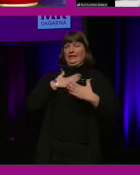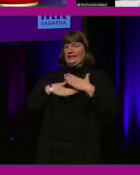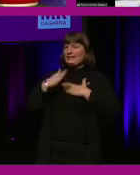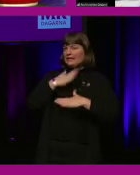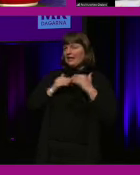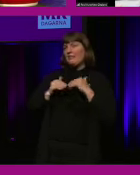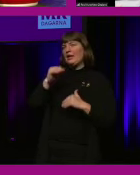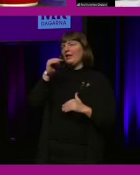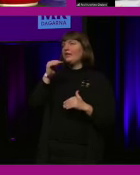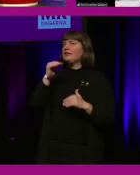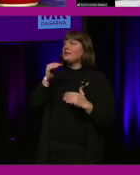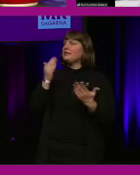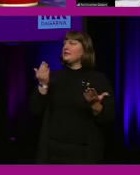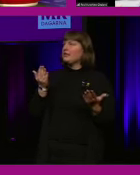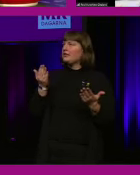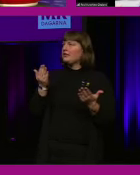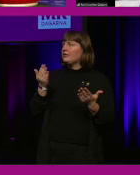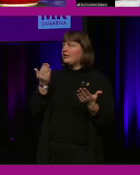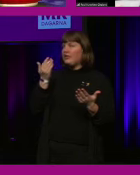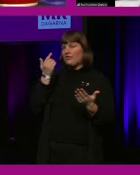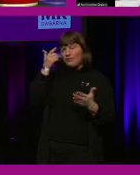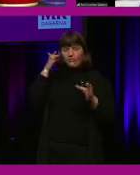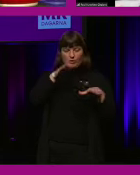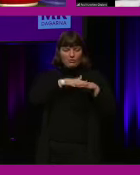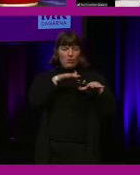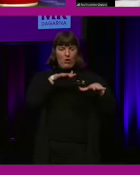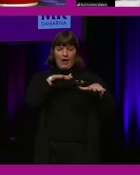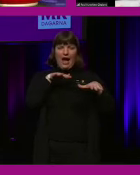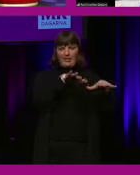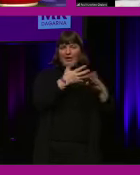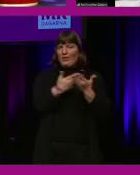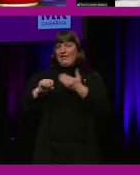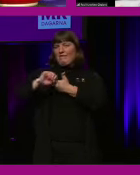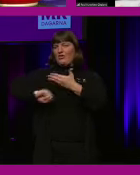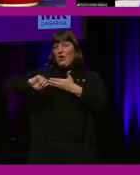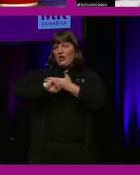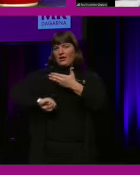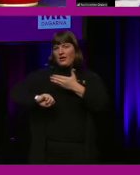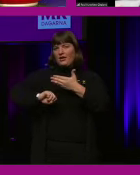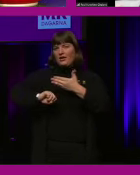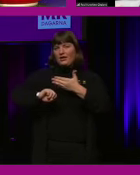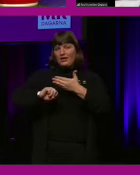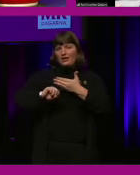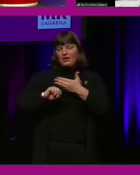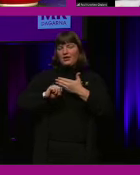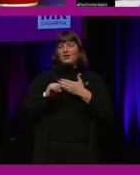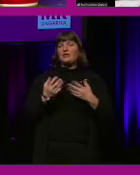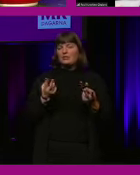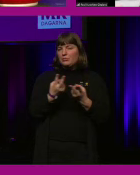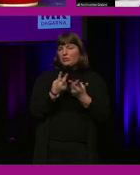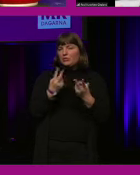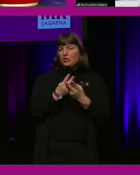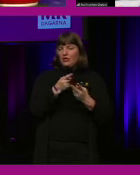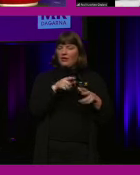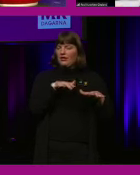be to be on the attack and not on the defense. So to And that means two things. One, to